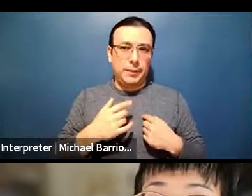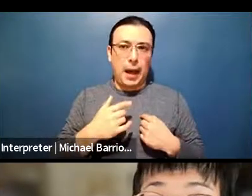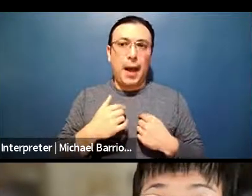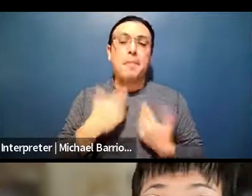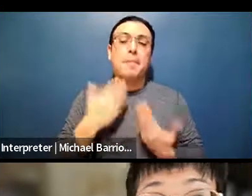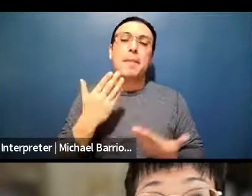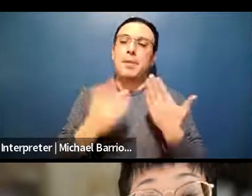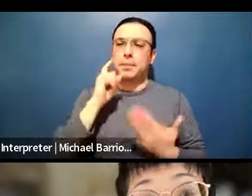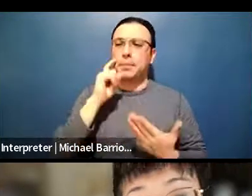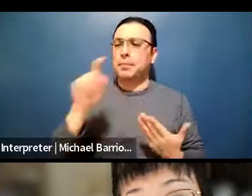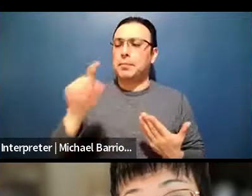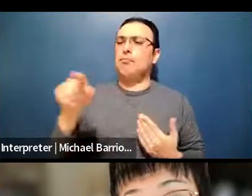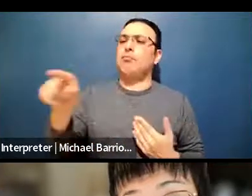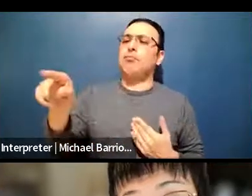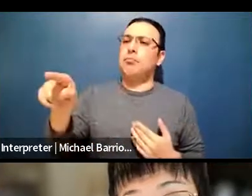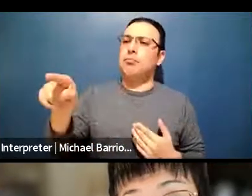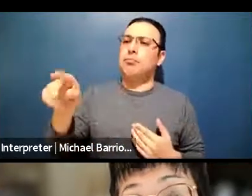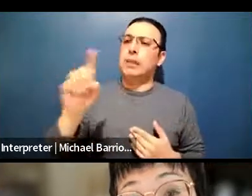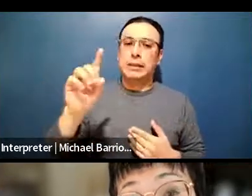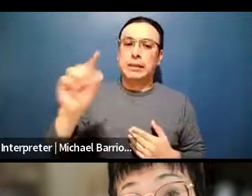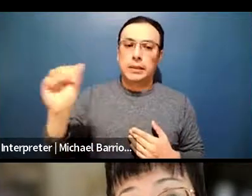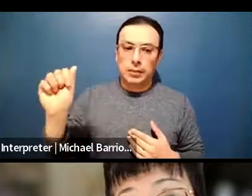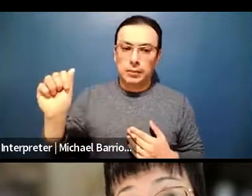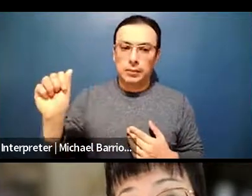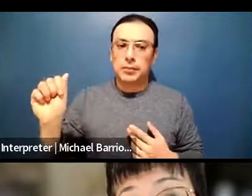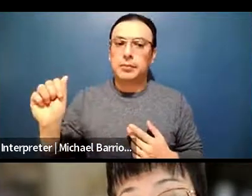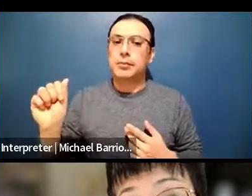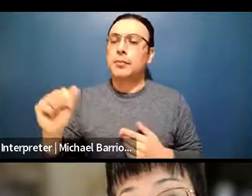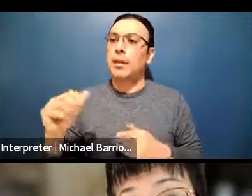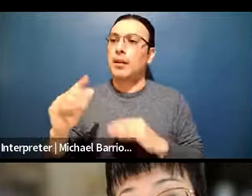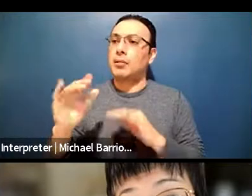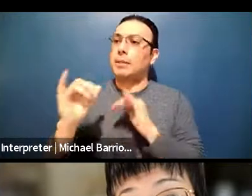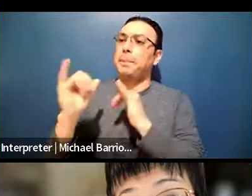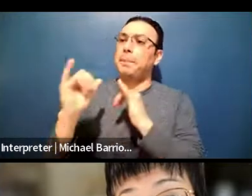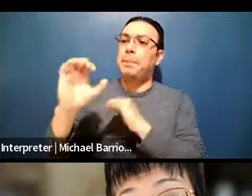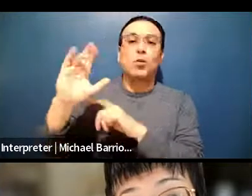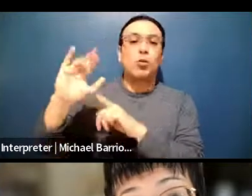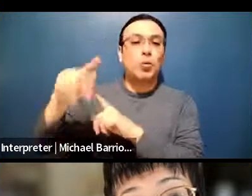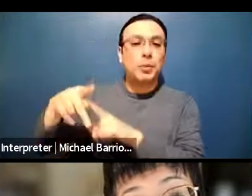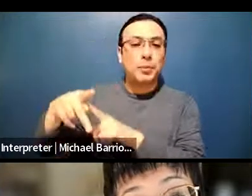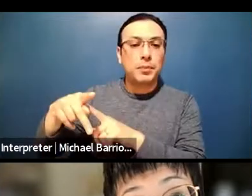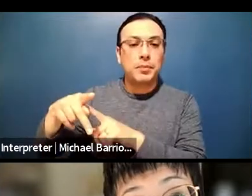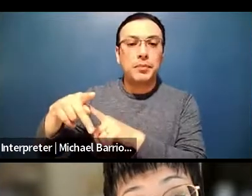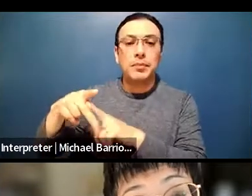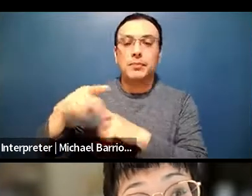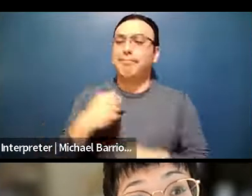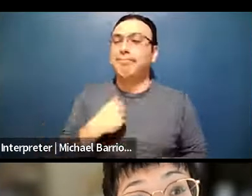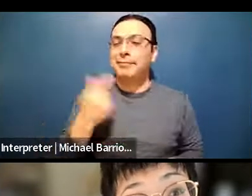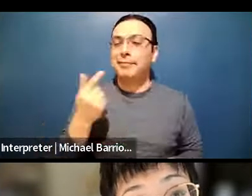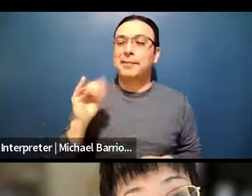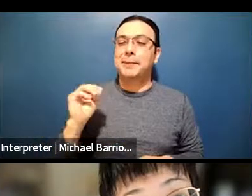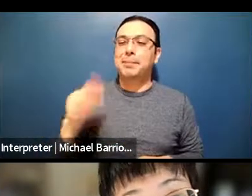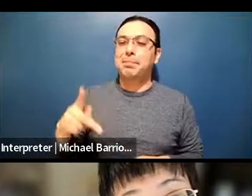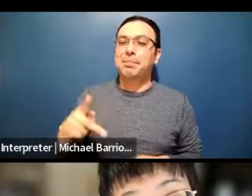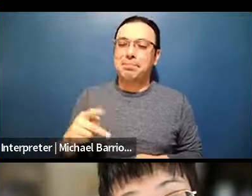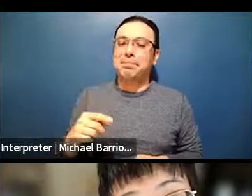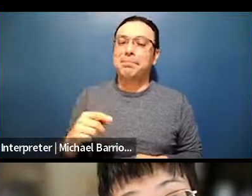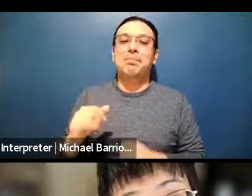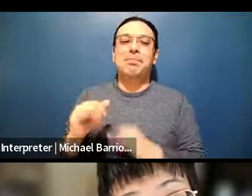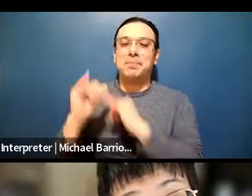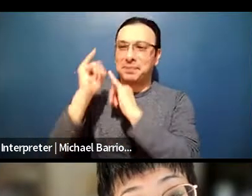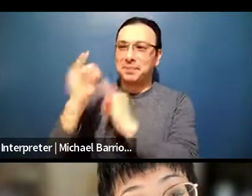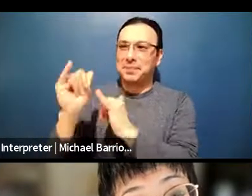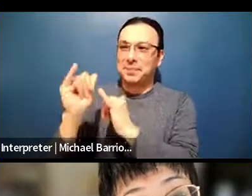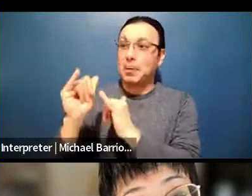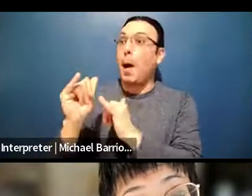recognize somebody as being disabled or a fellow crip or especially a fellow GIMP, like that's one piece